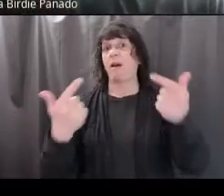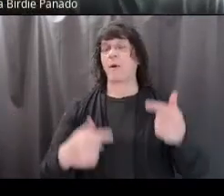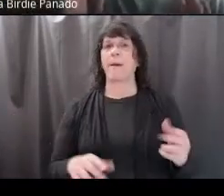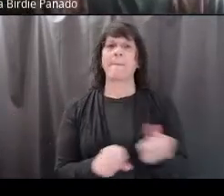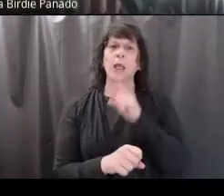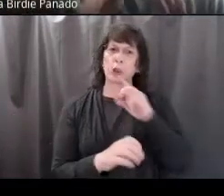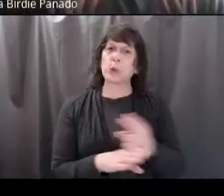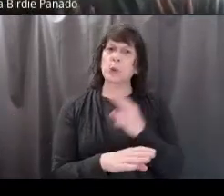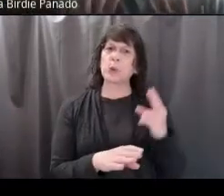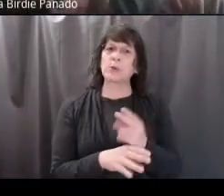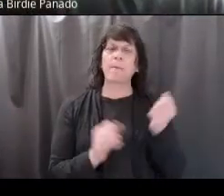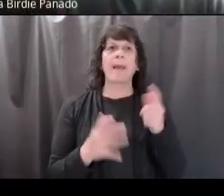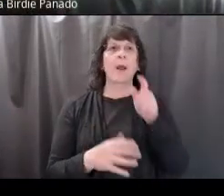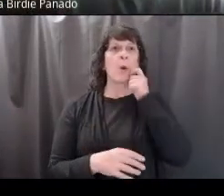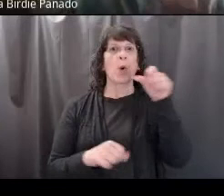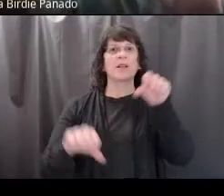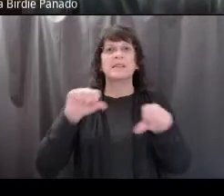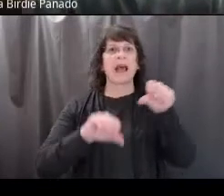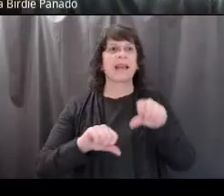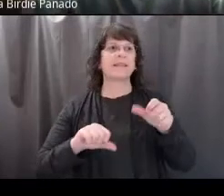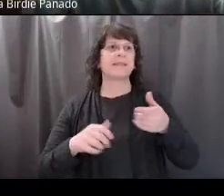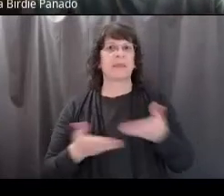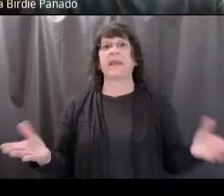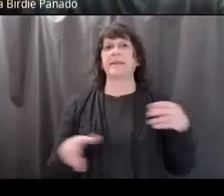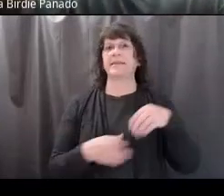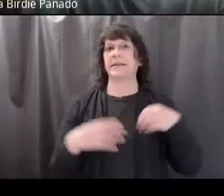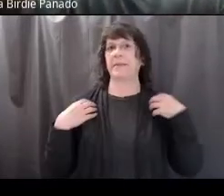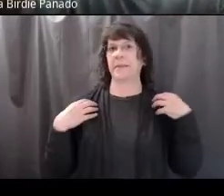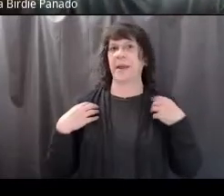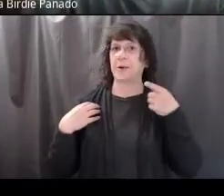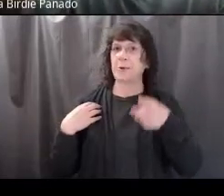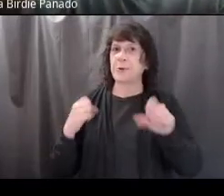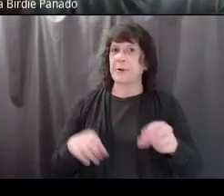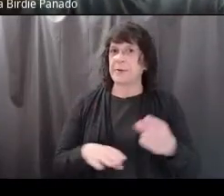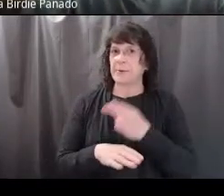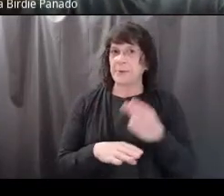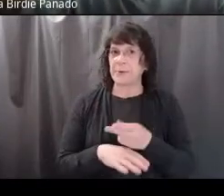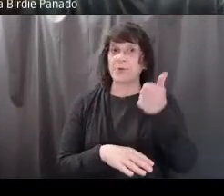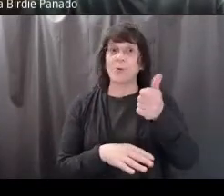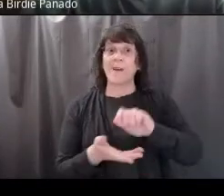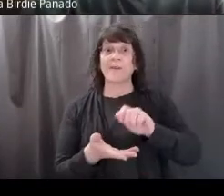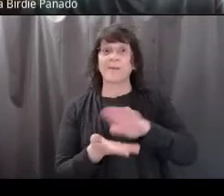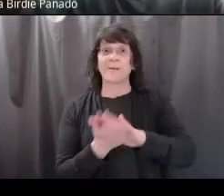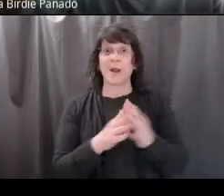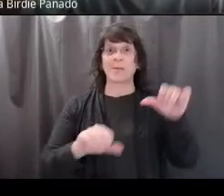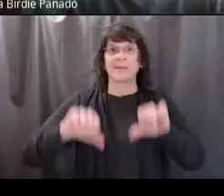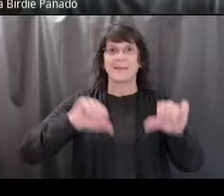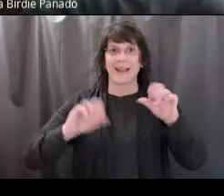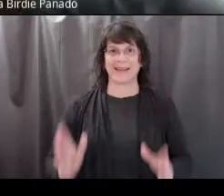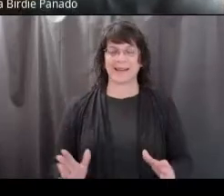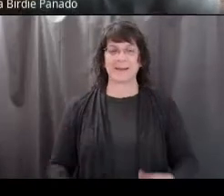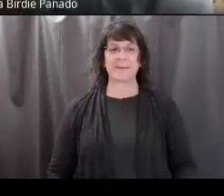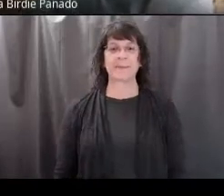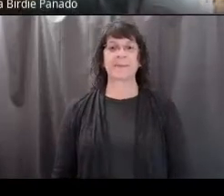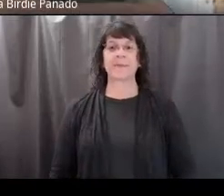utilize it. There's a lot of cool science-y things in there for you to be a scientist. So